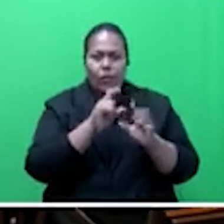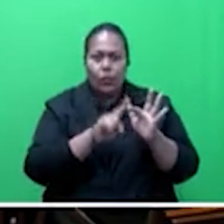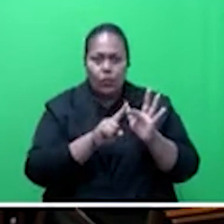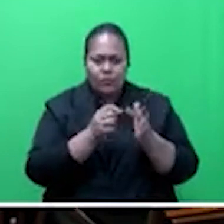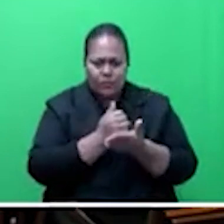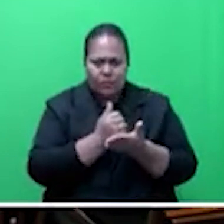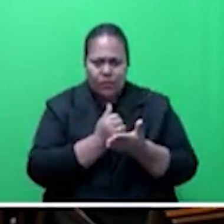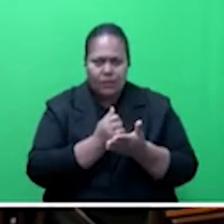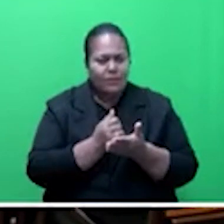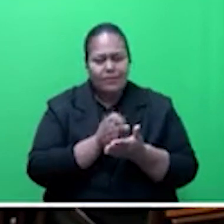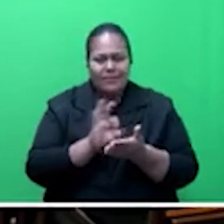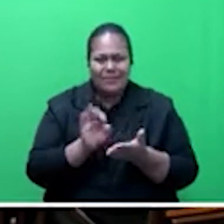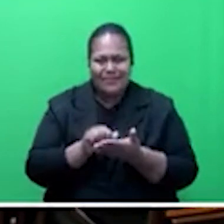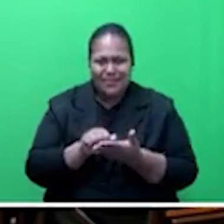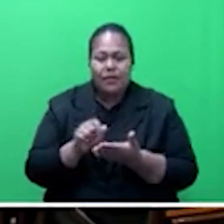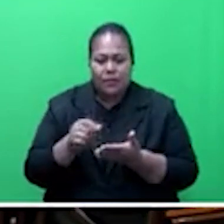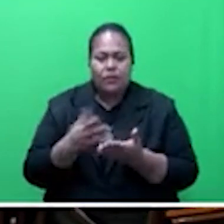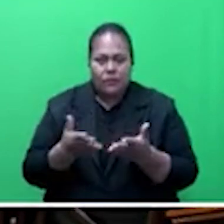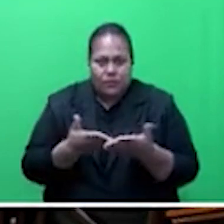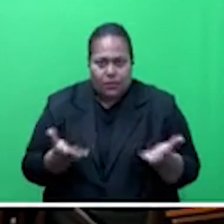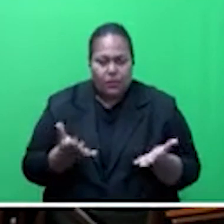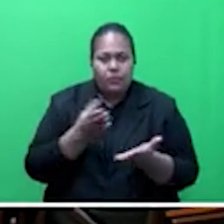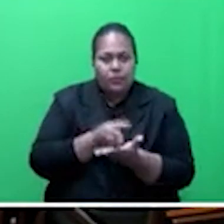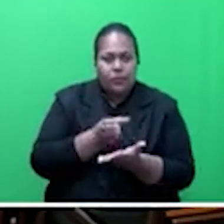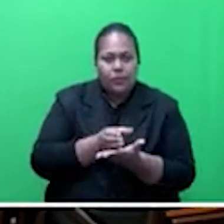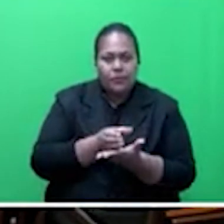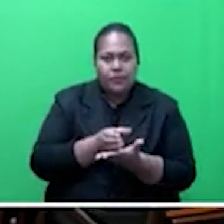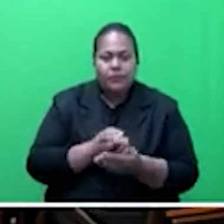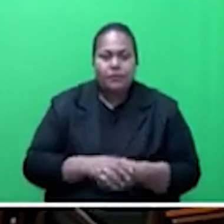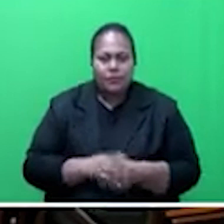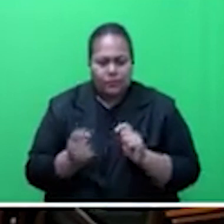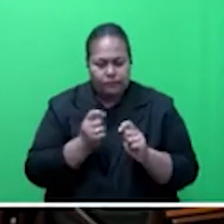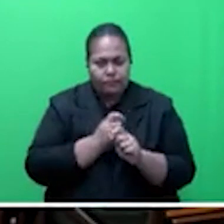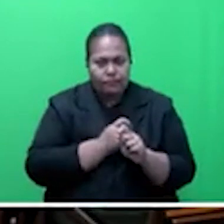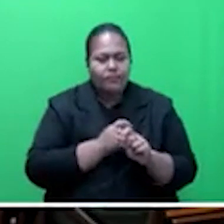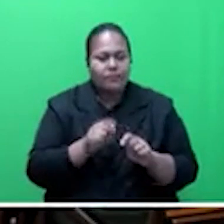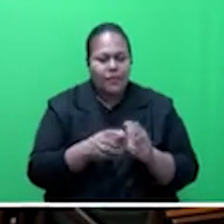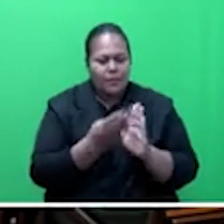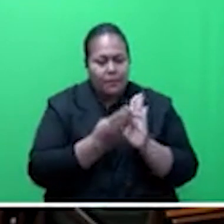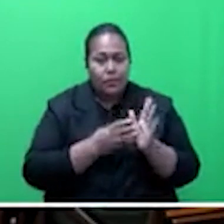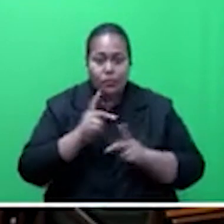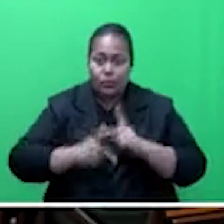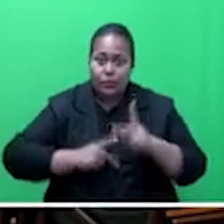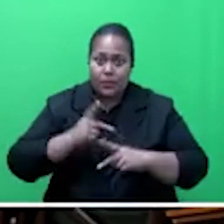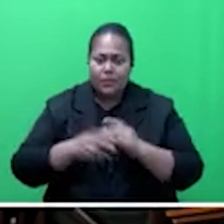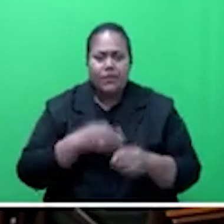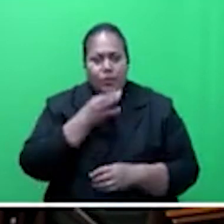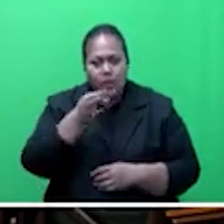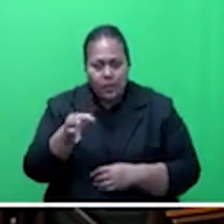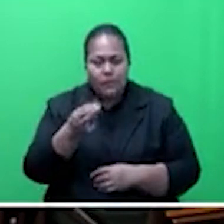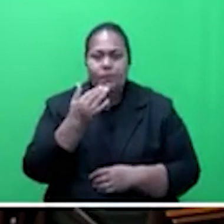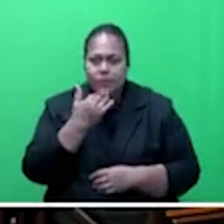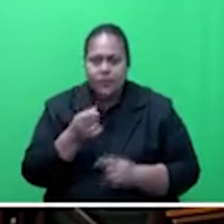correctly when we had approved this particular amendment during the budget process, sir, and this seeks to correct those